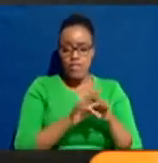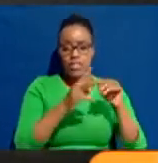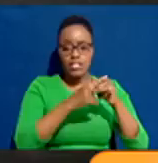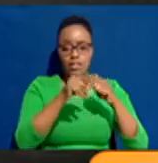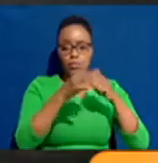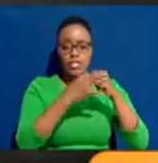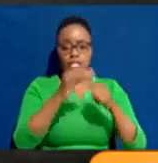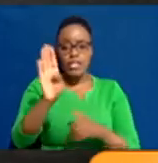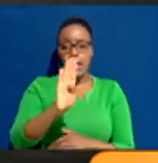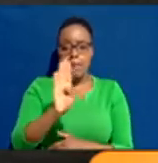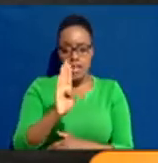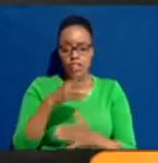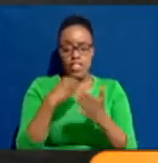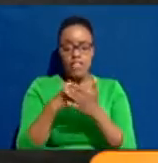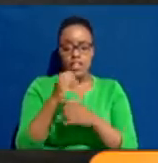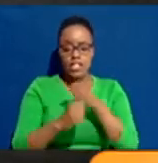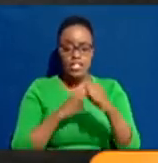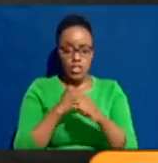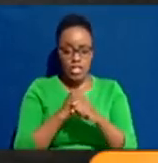7.8 billion in the financial year